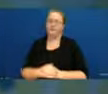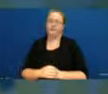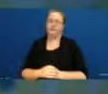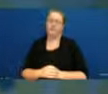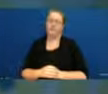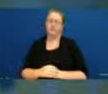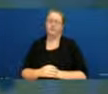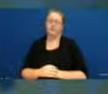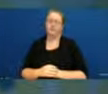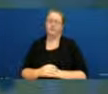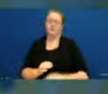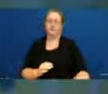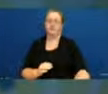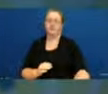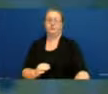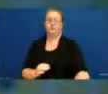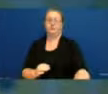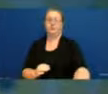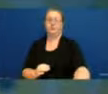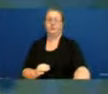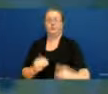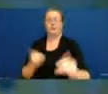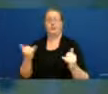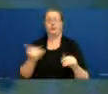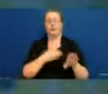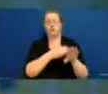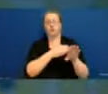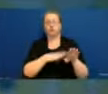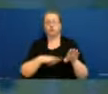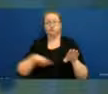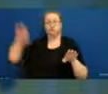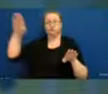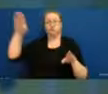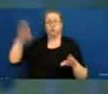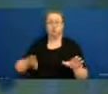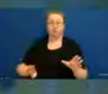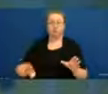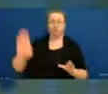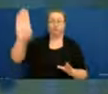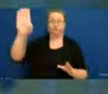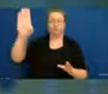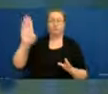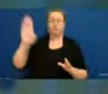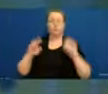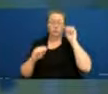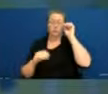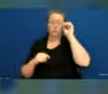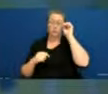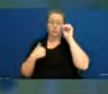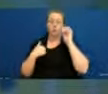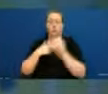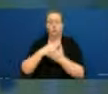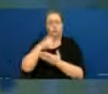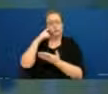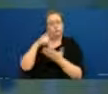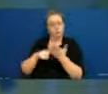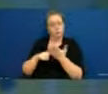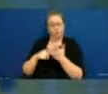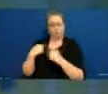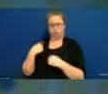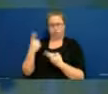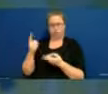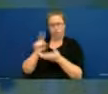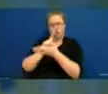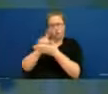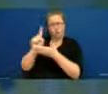This is, again, our epidemic curve. So this is how we have, where we've seen